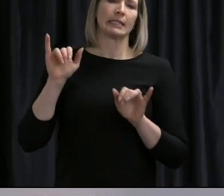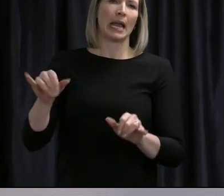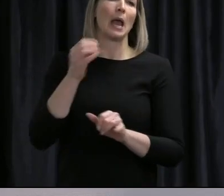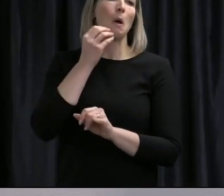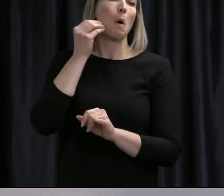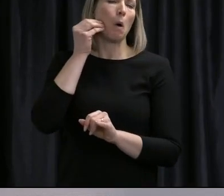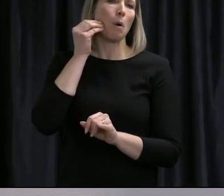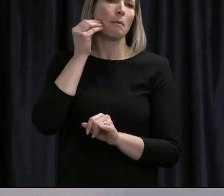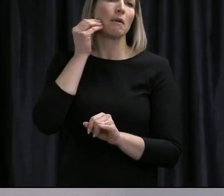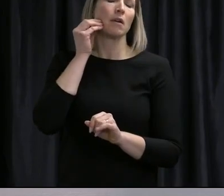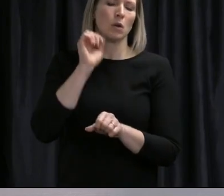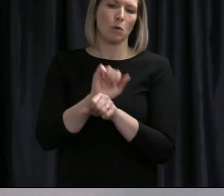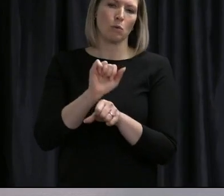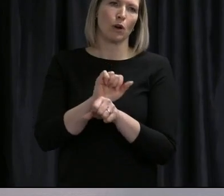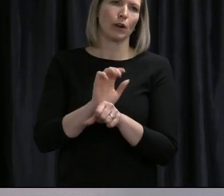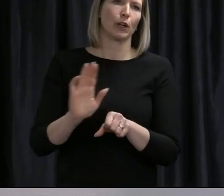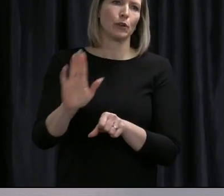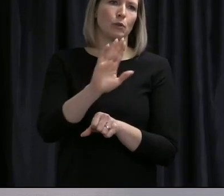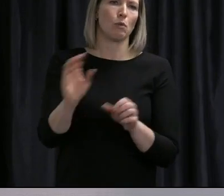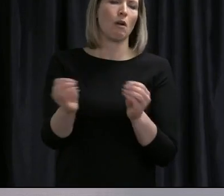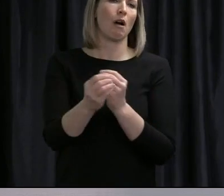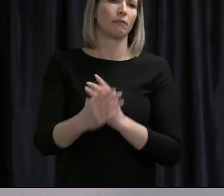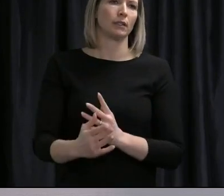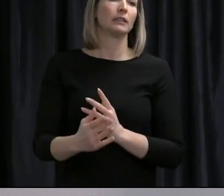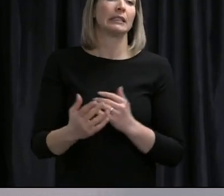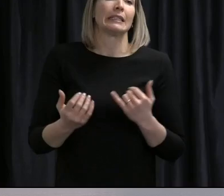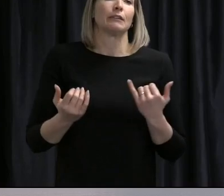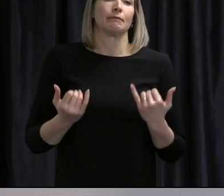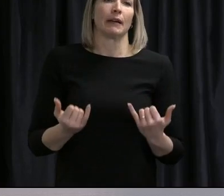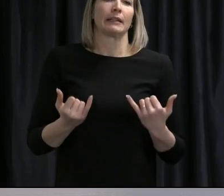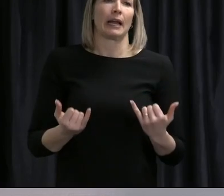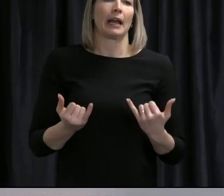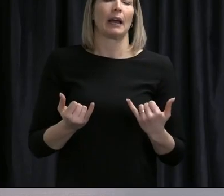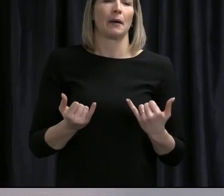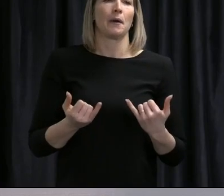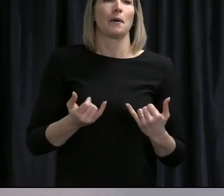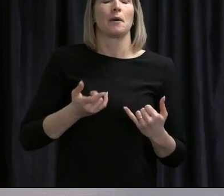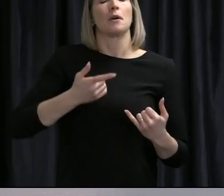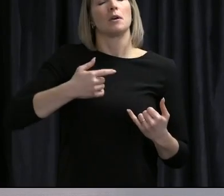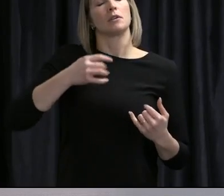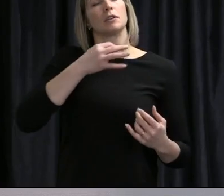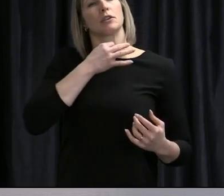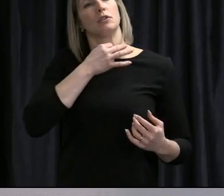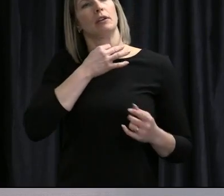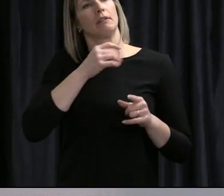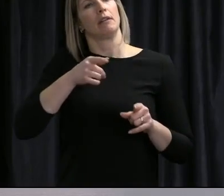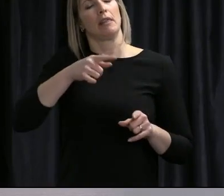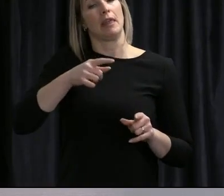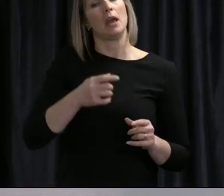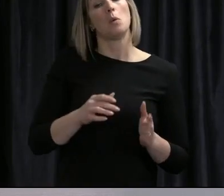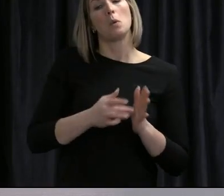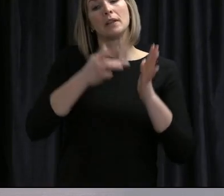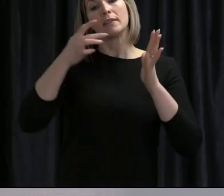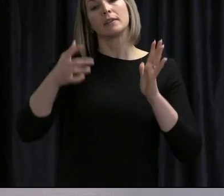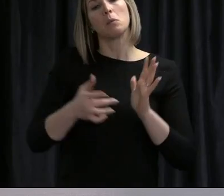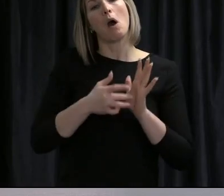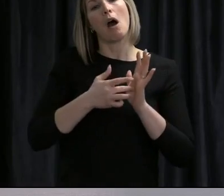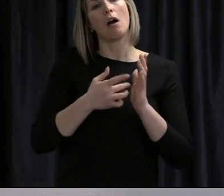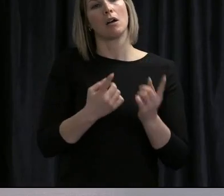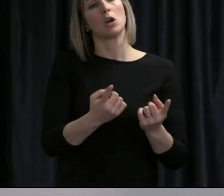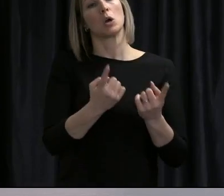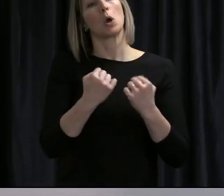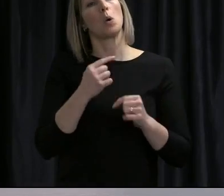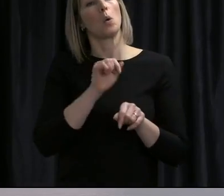sector workforce, they already know who they are, so from time to time they may be required, to come into work. But this is really about